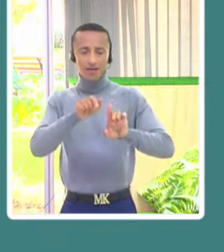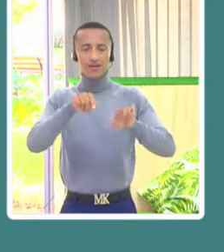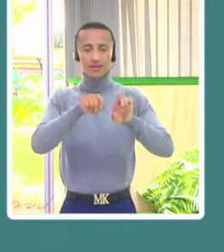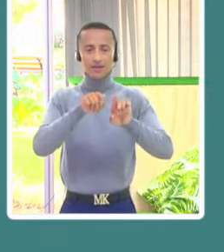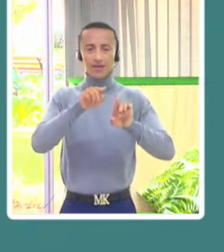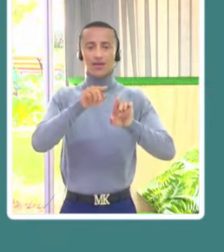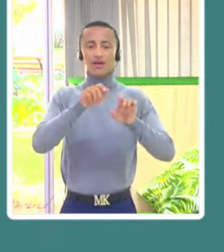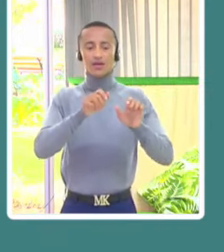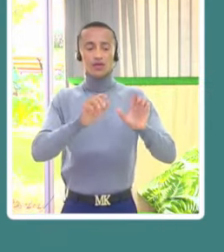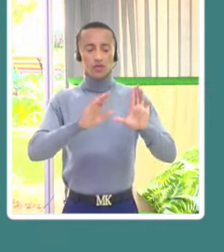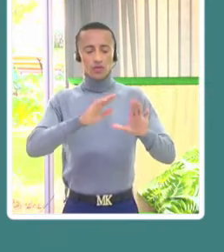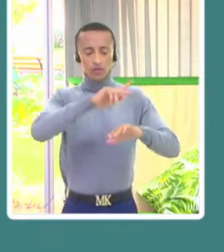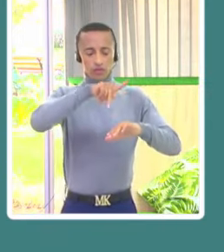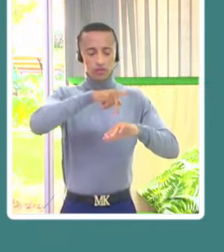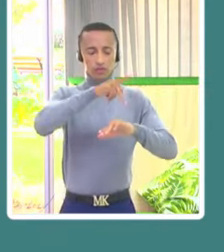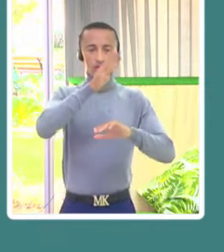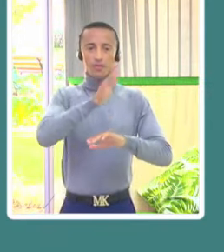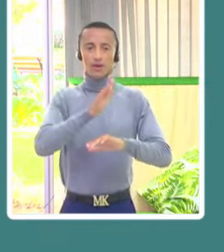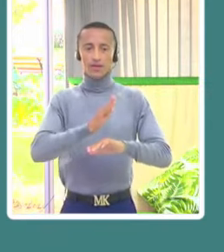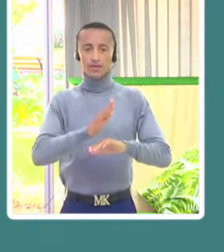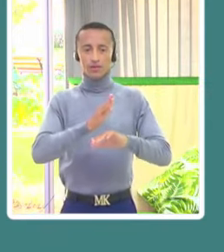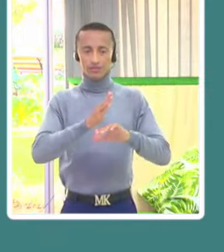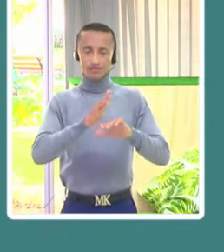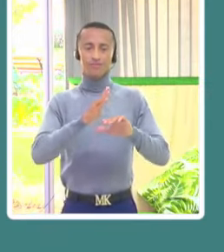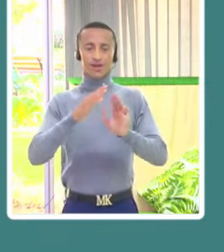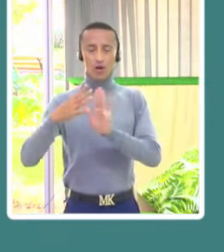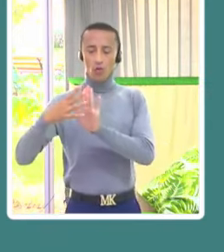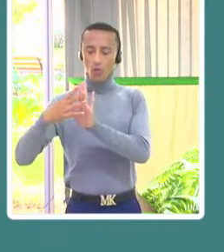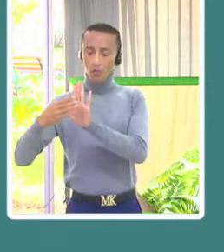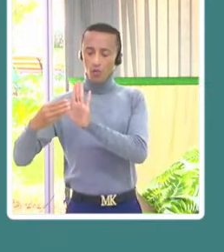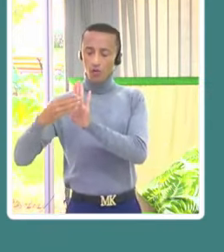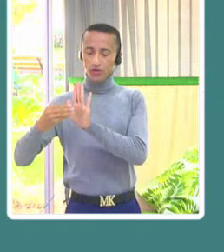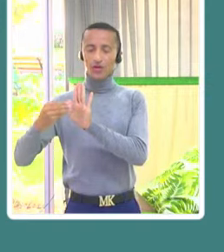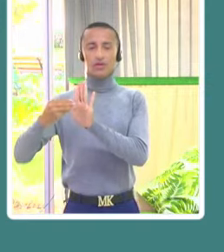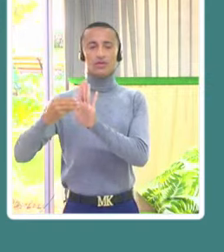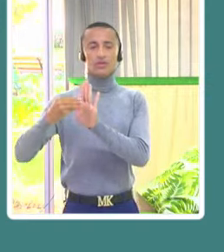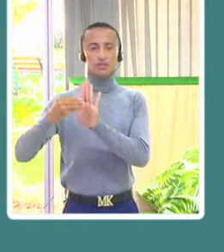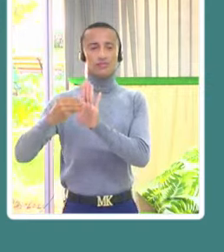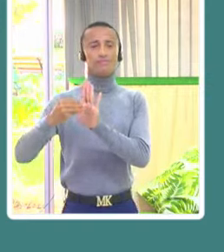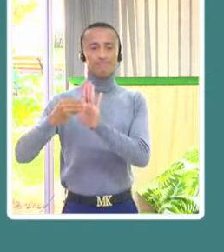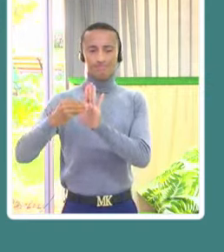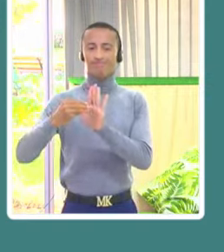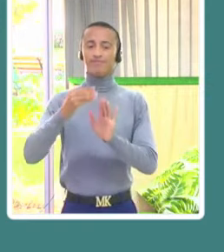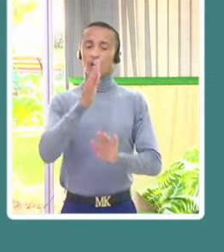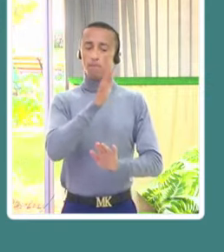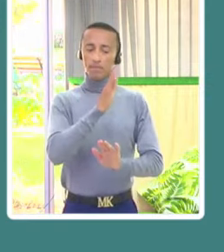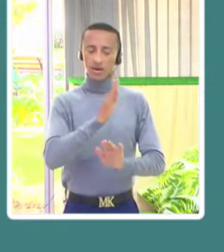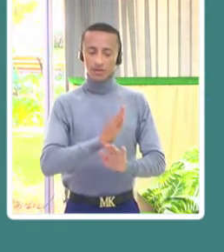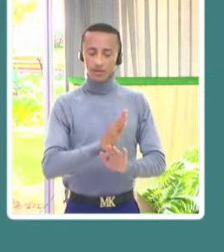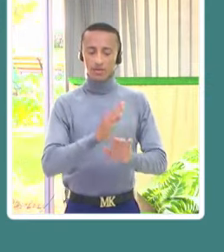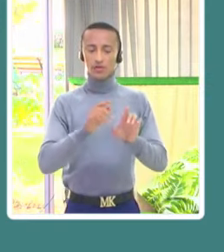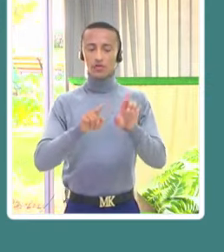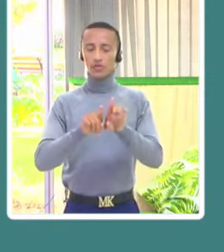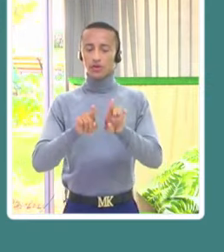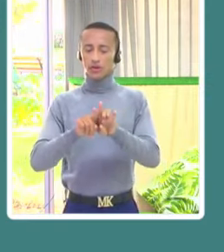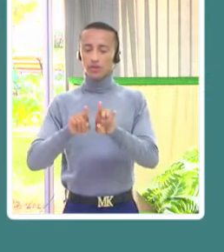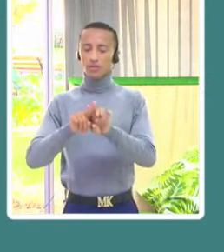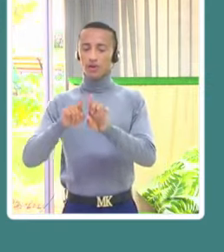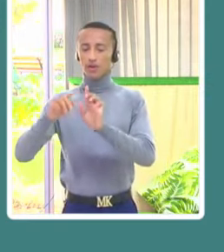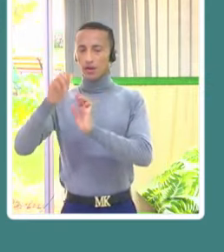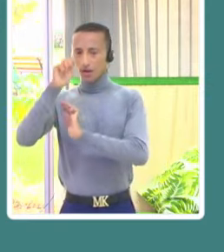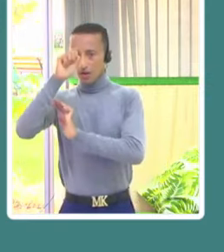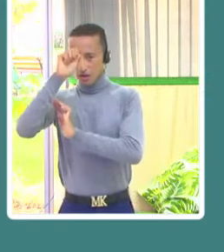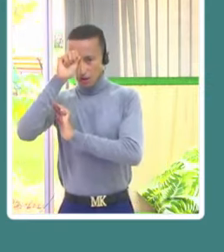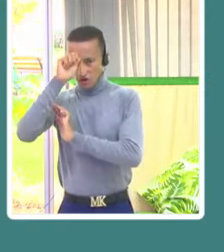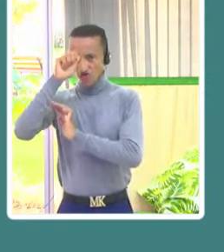that this is a model that Brazil and India can offer to the rest of the world. If we get it right,